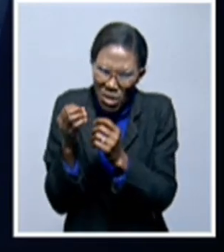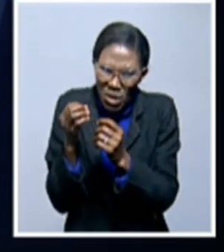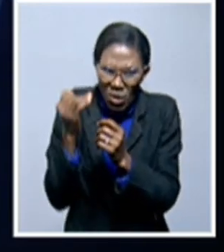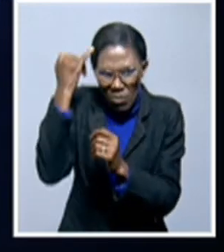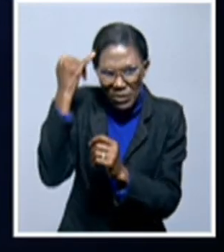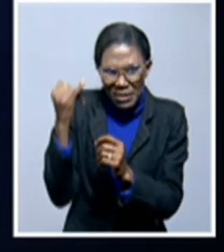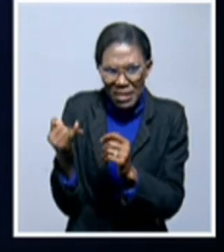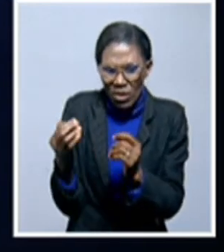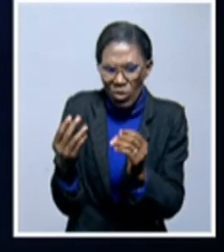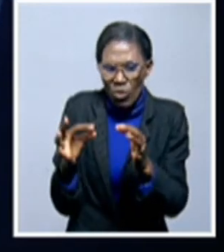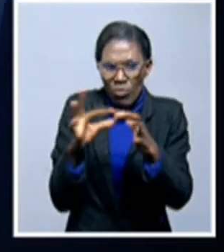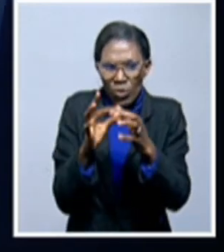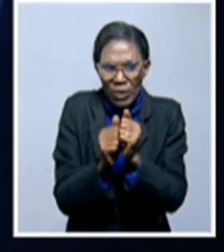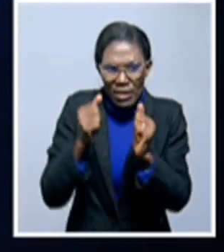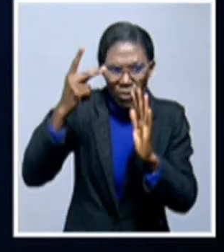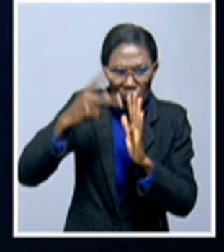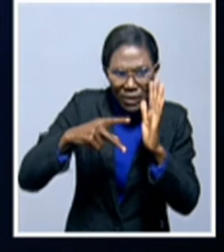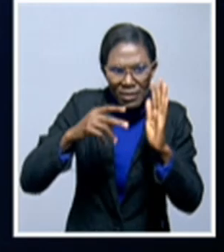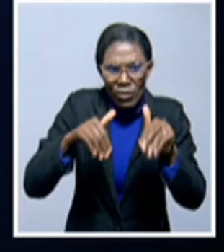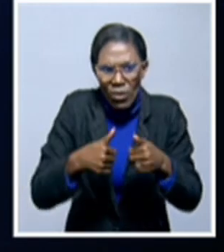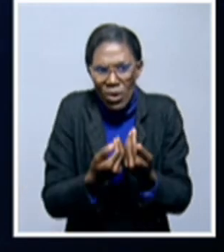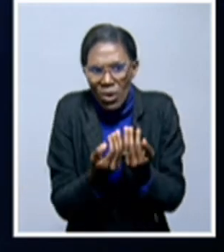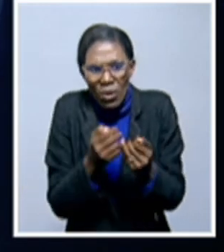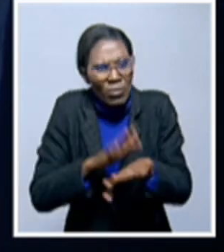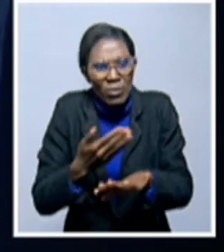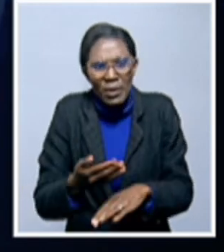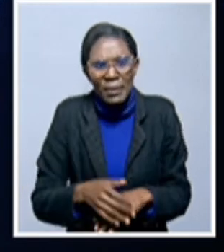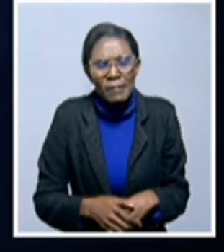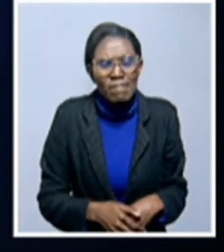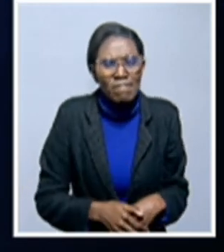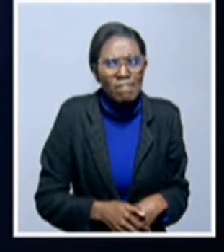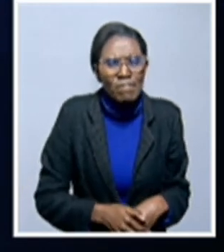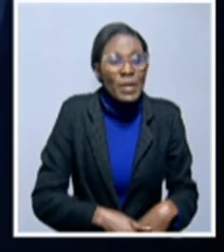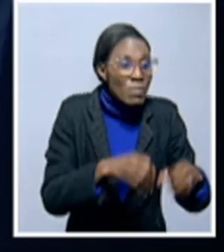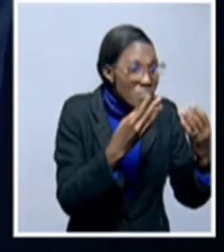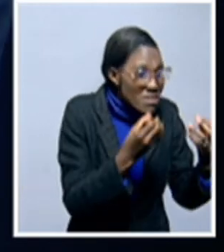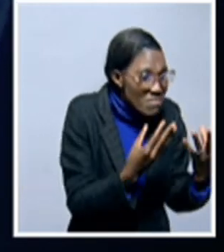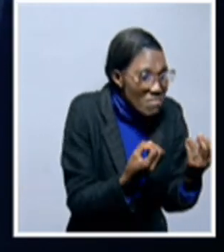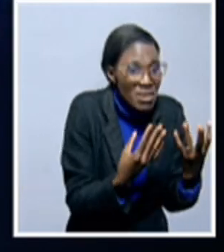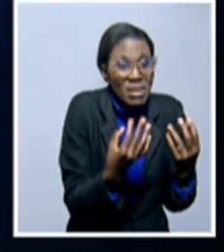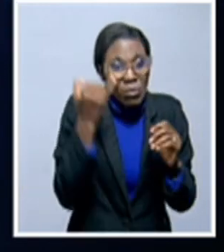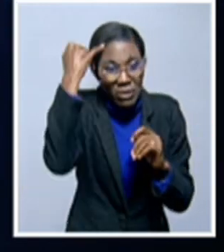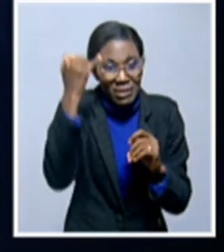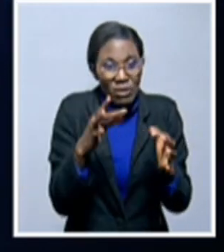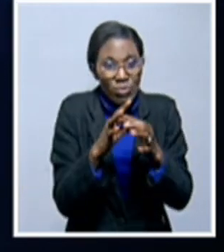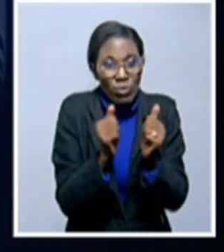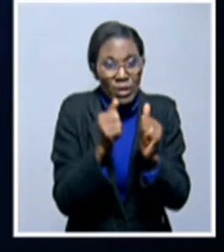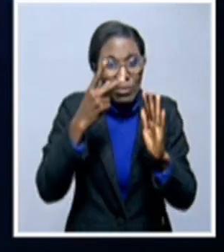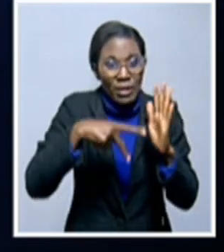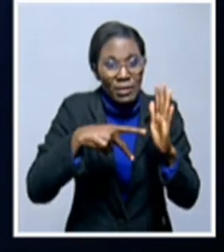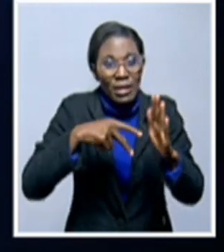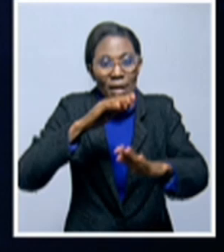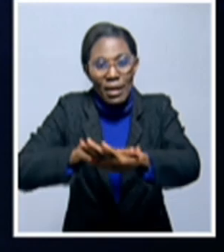kind of motions are this? Most of the motions are policy related issues. For